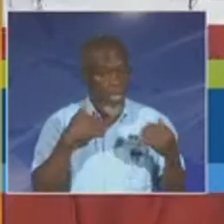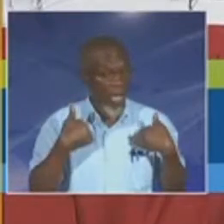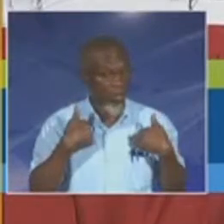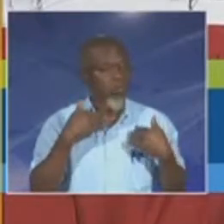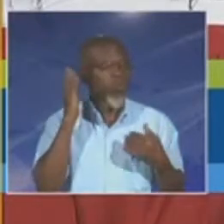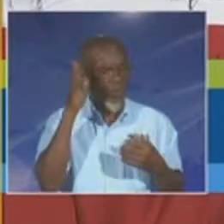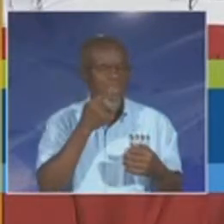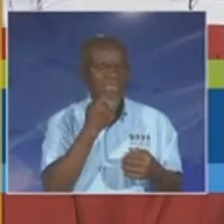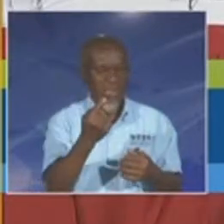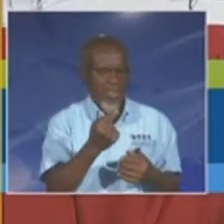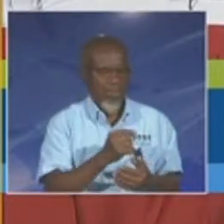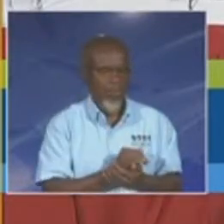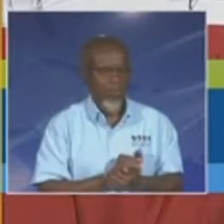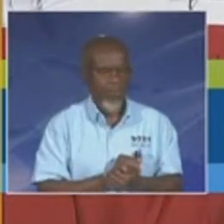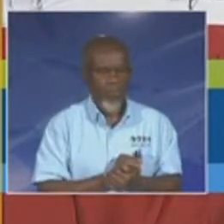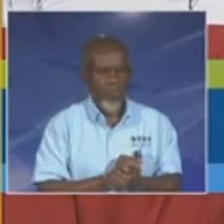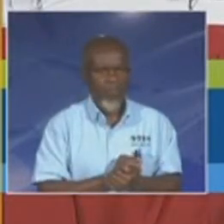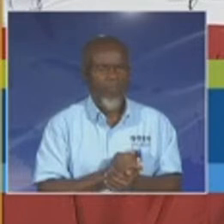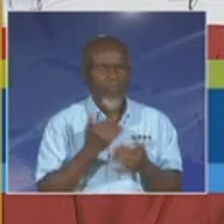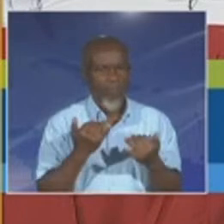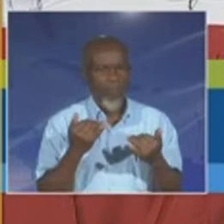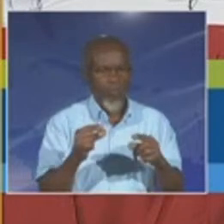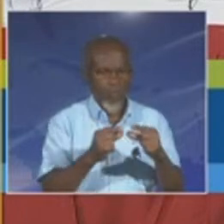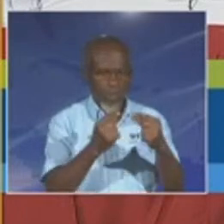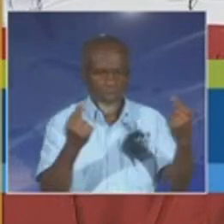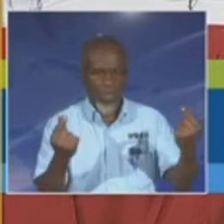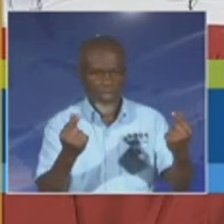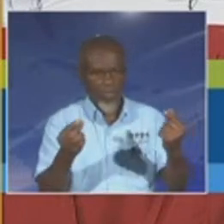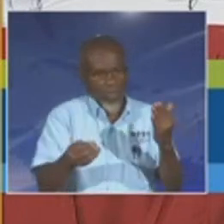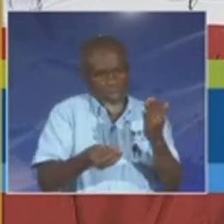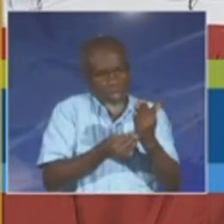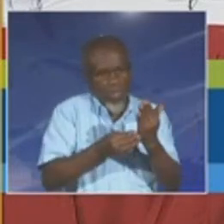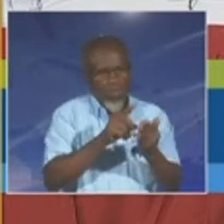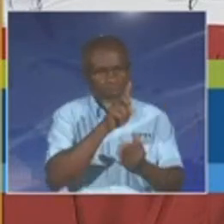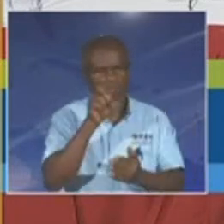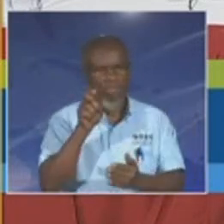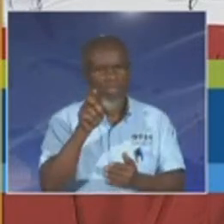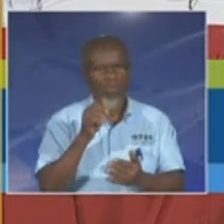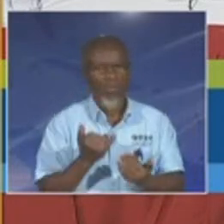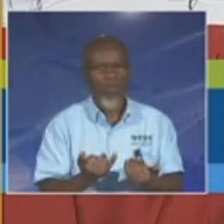with that, we go back to Guardian Media Limited for your follow-up question.